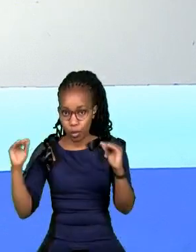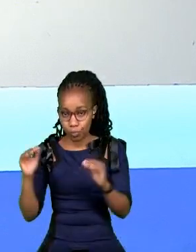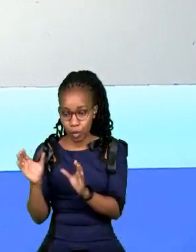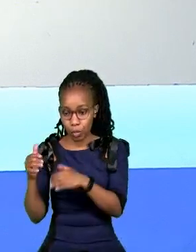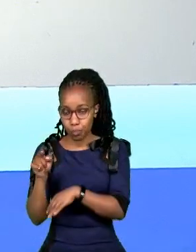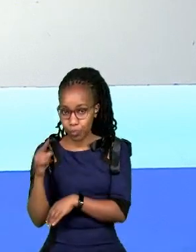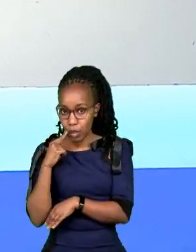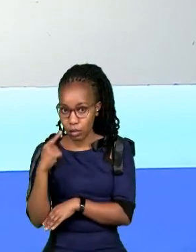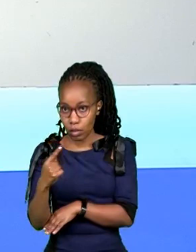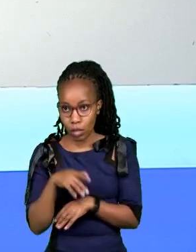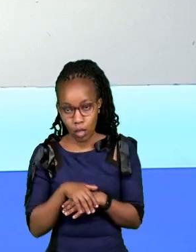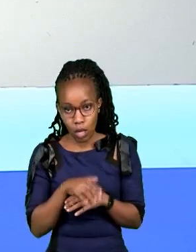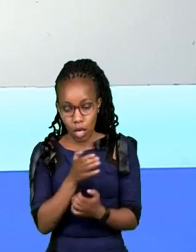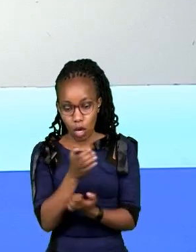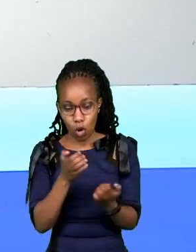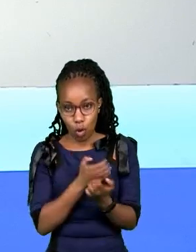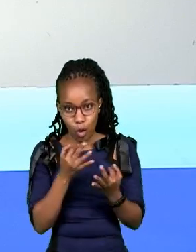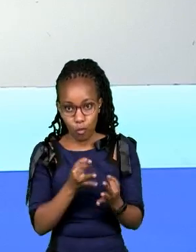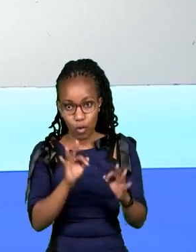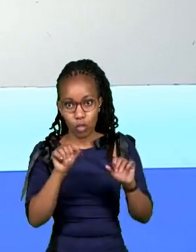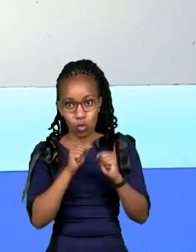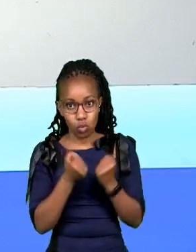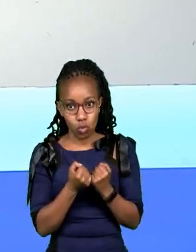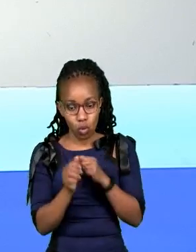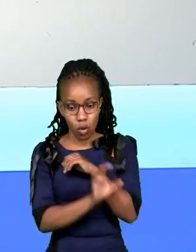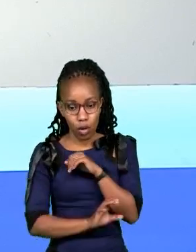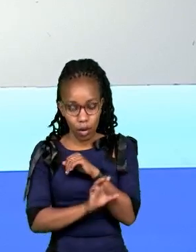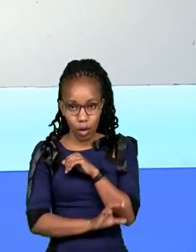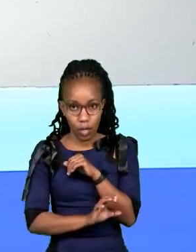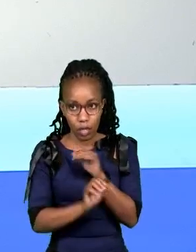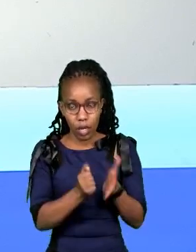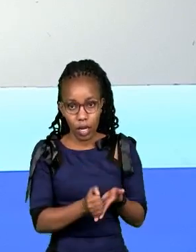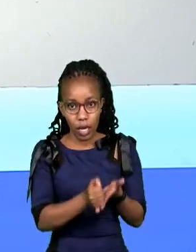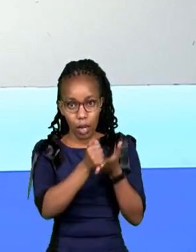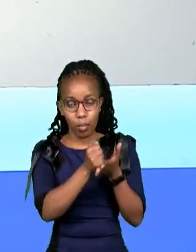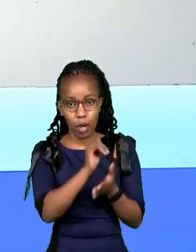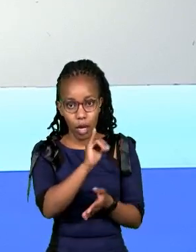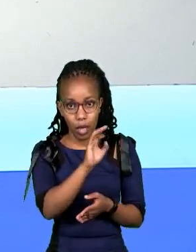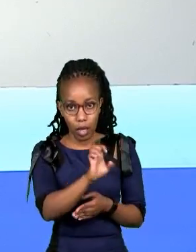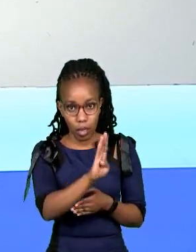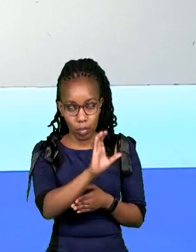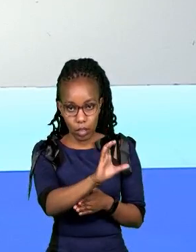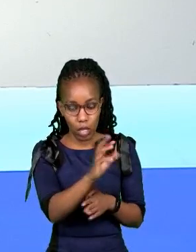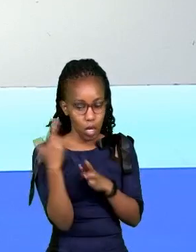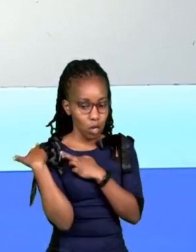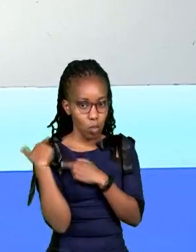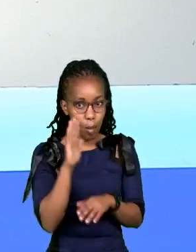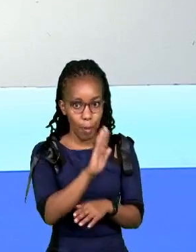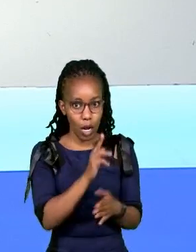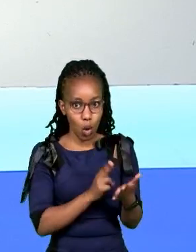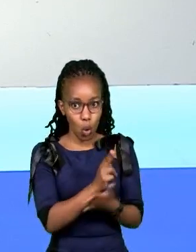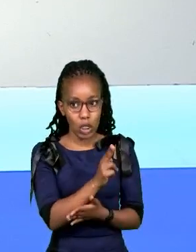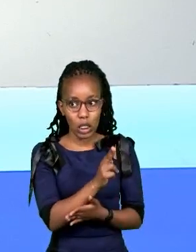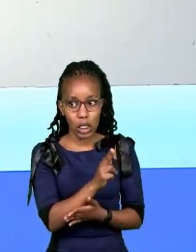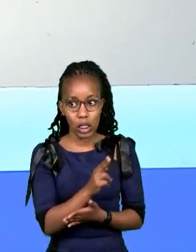free economic, social and political country will be achieved if the electoral body will be up to the task to perform its duties with honesty. Robert Ouma